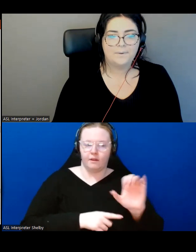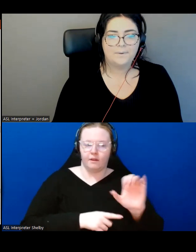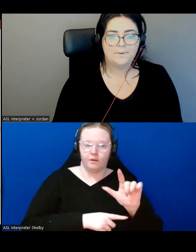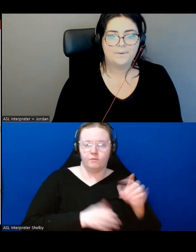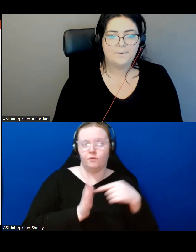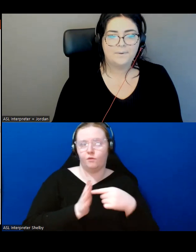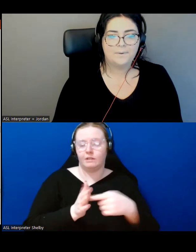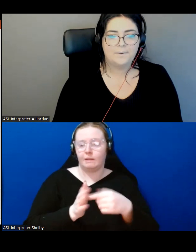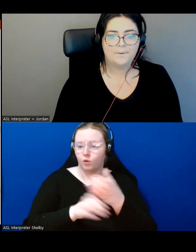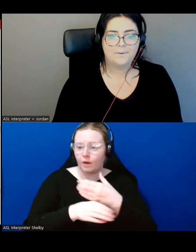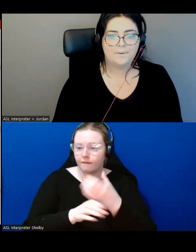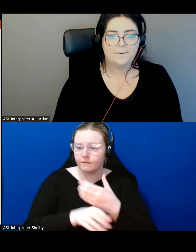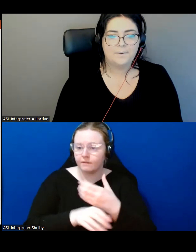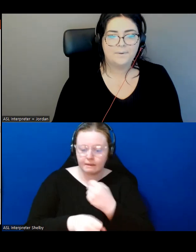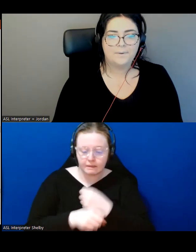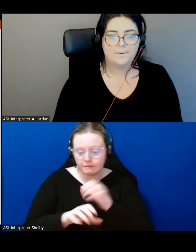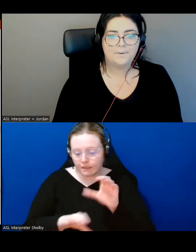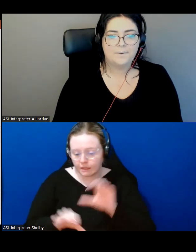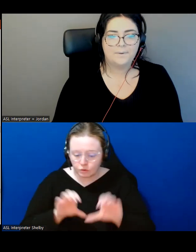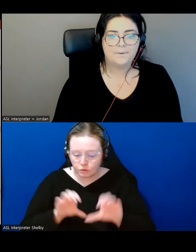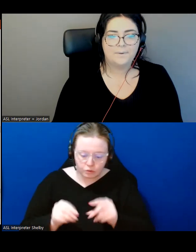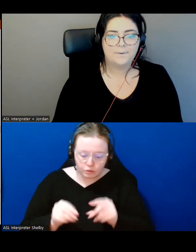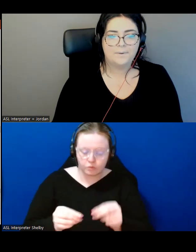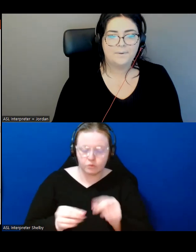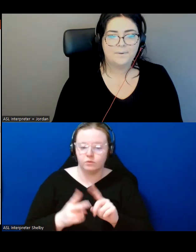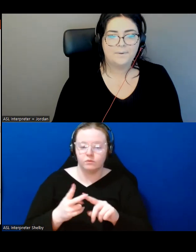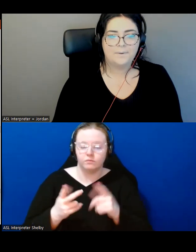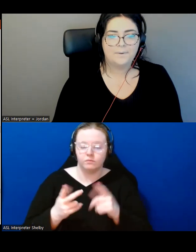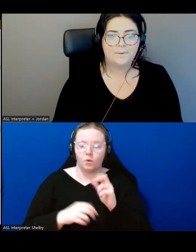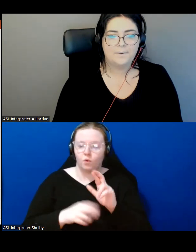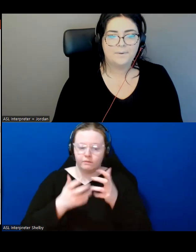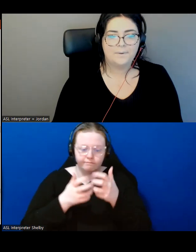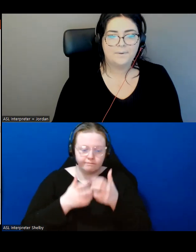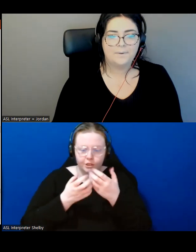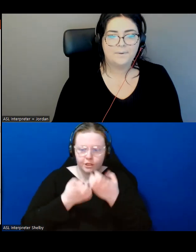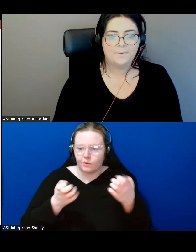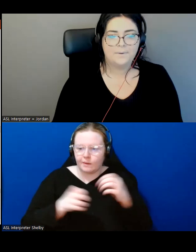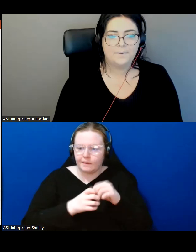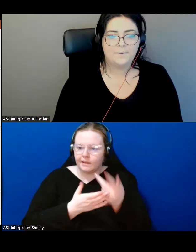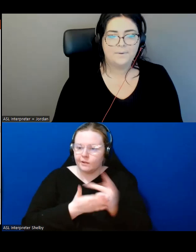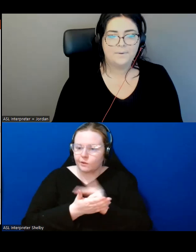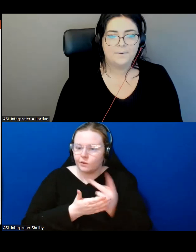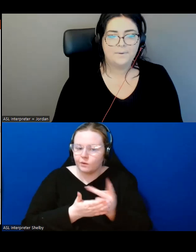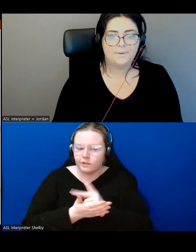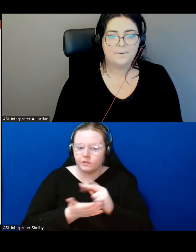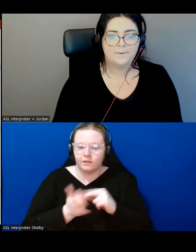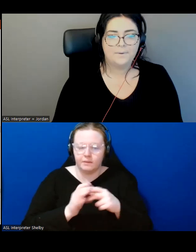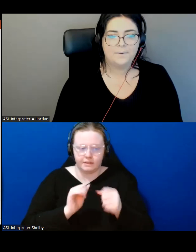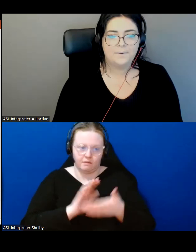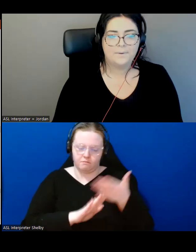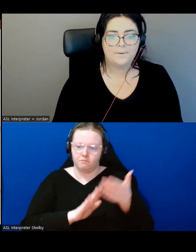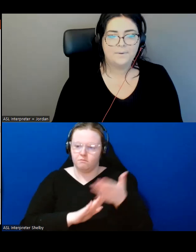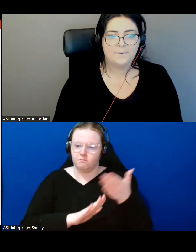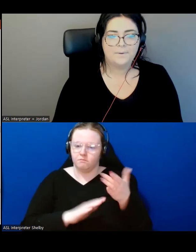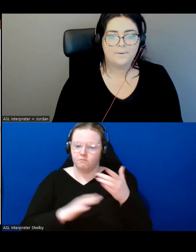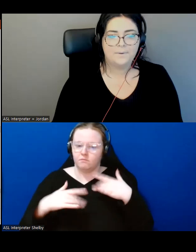crafting to small appliances for their kitchen so that they can operate their social events out of their clubs. And